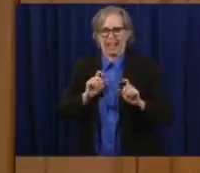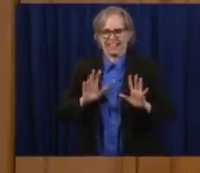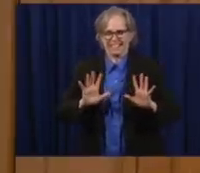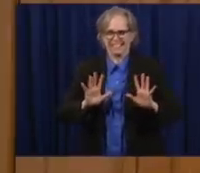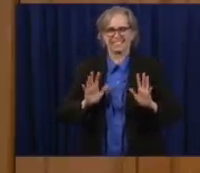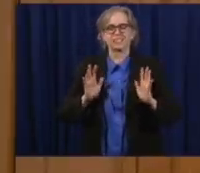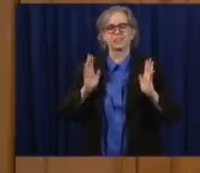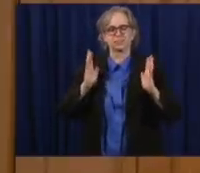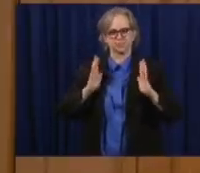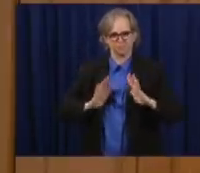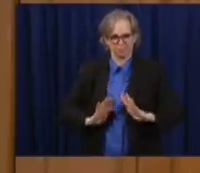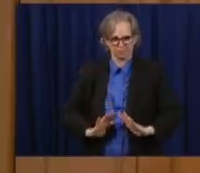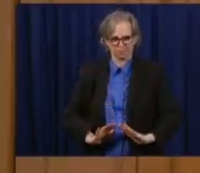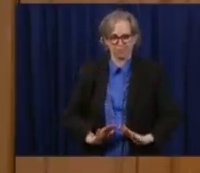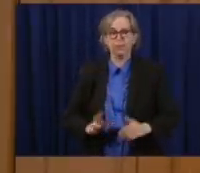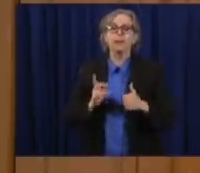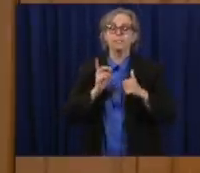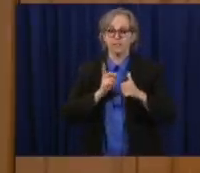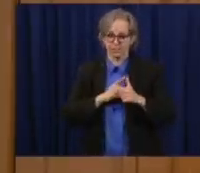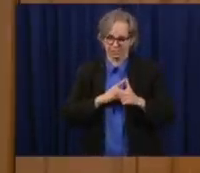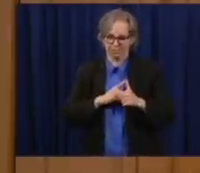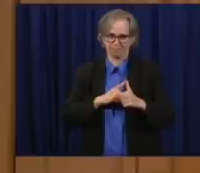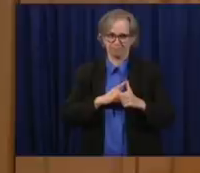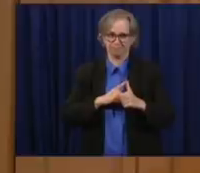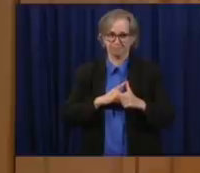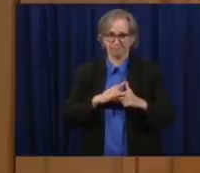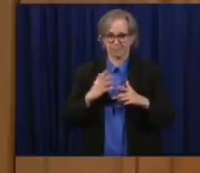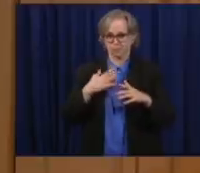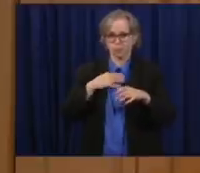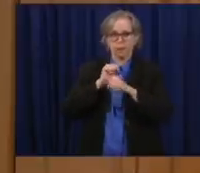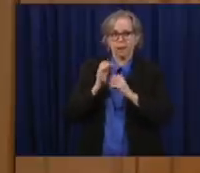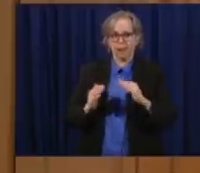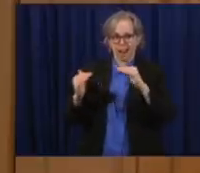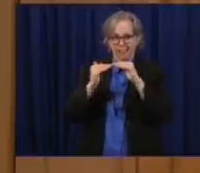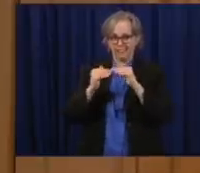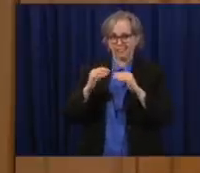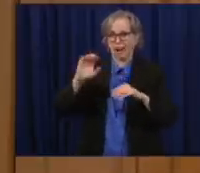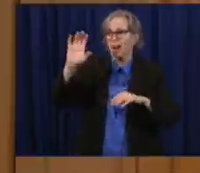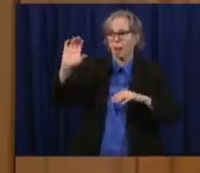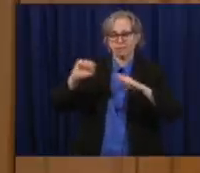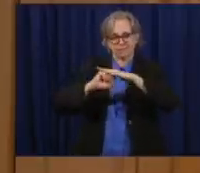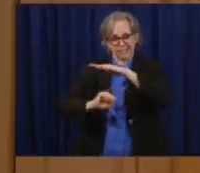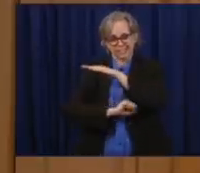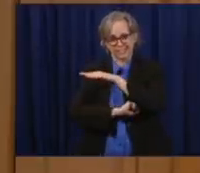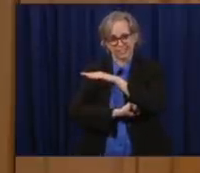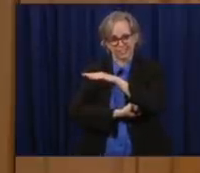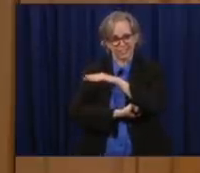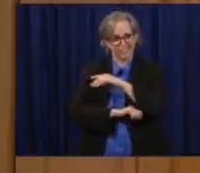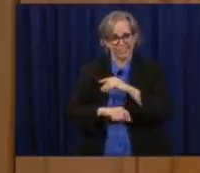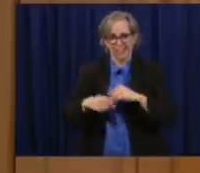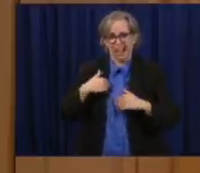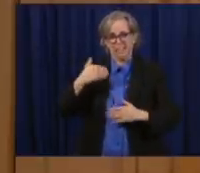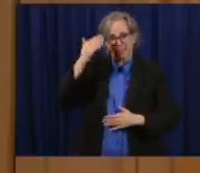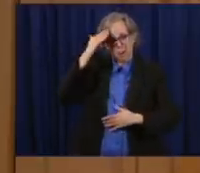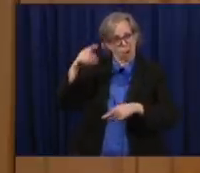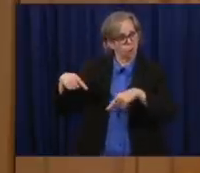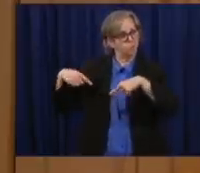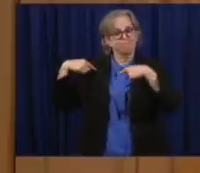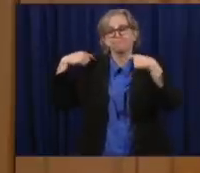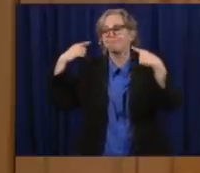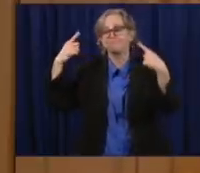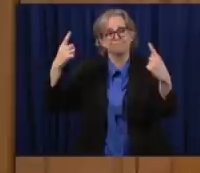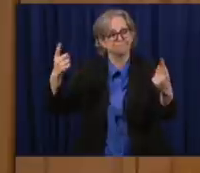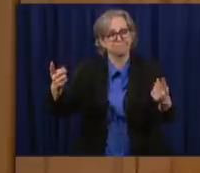First of all, to my colleagues at the Columbus Foundation who I've known in the past and were mentors for